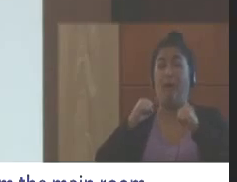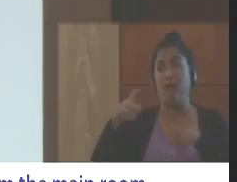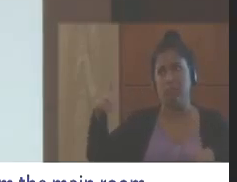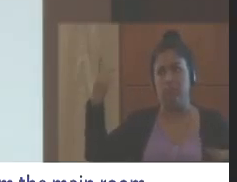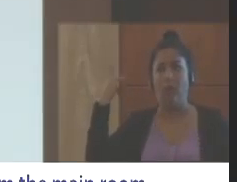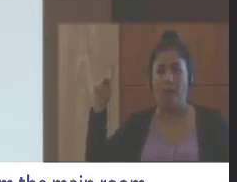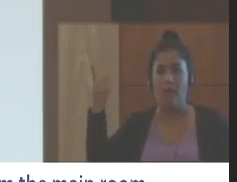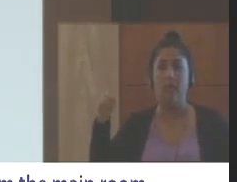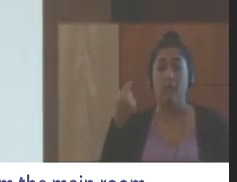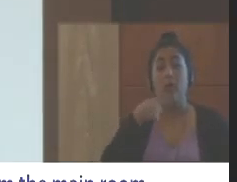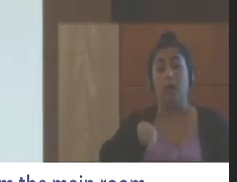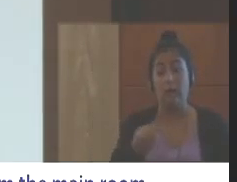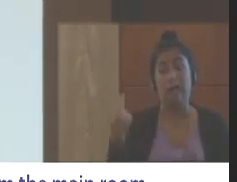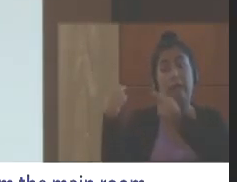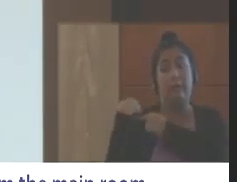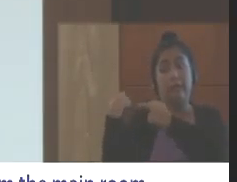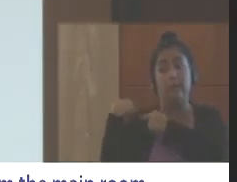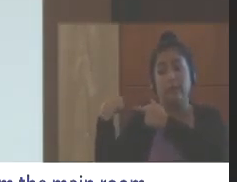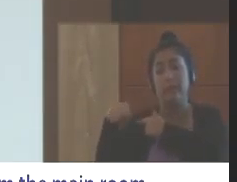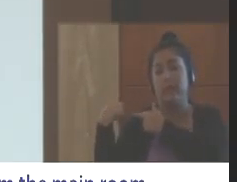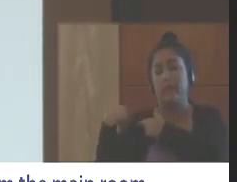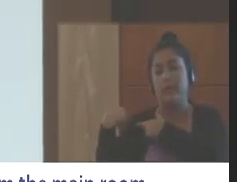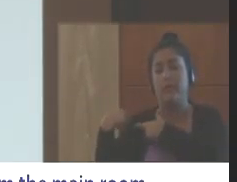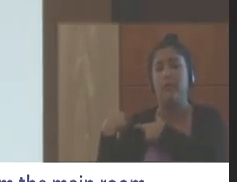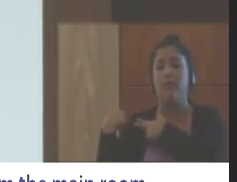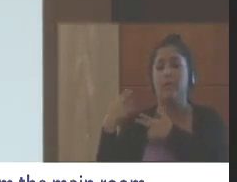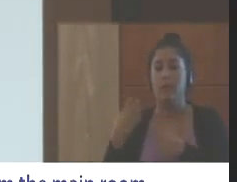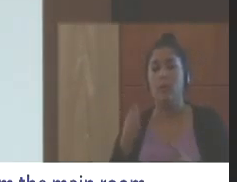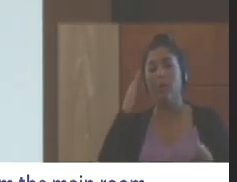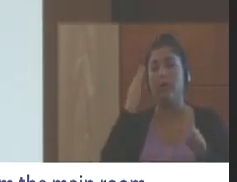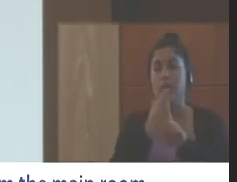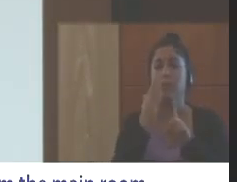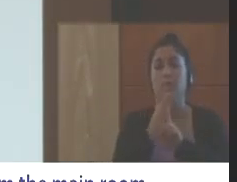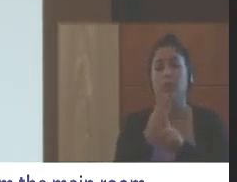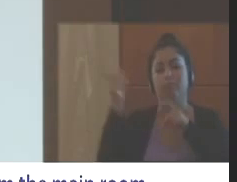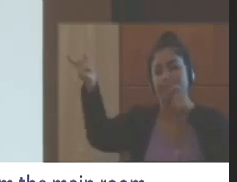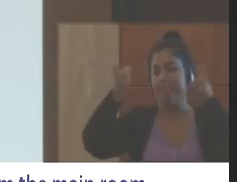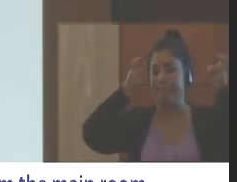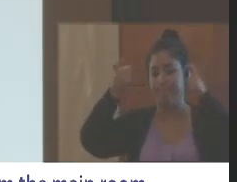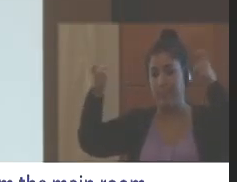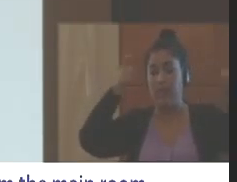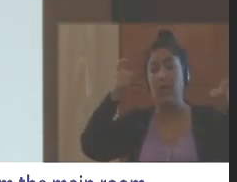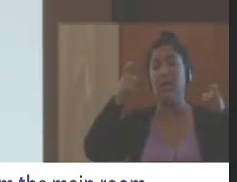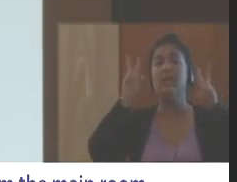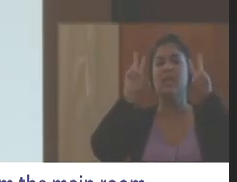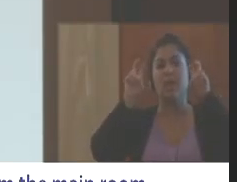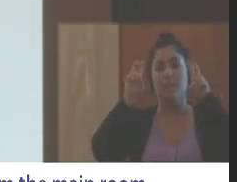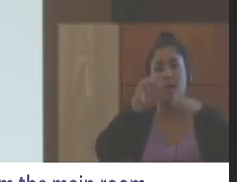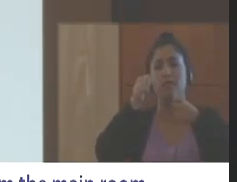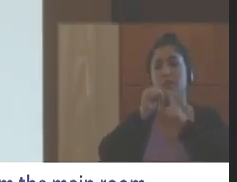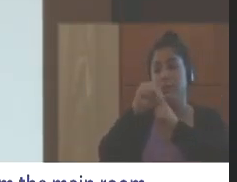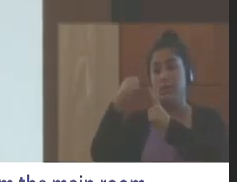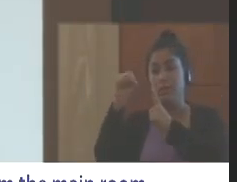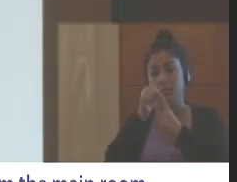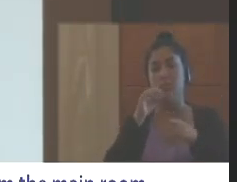political power, action and responsibility in order to lead risk